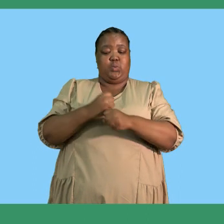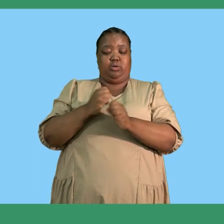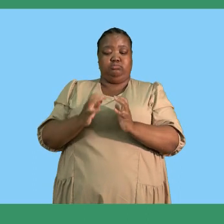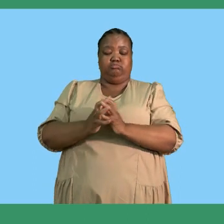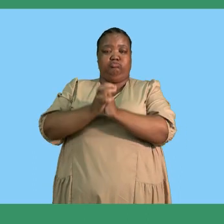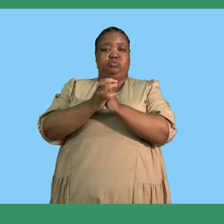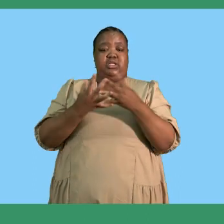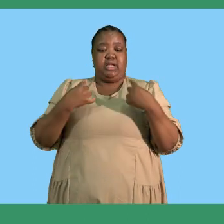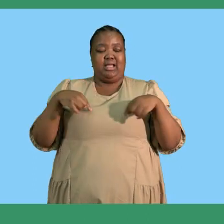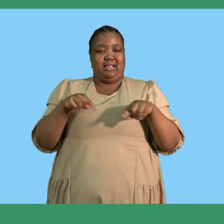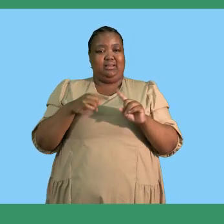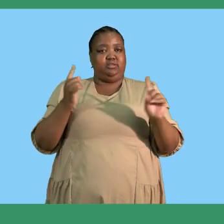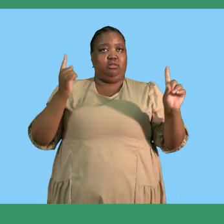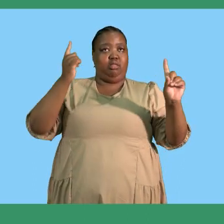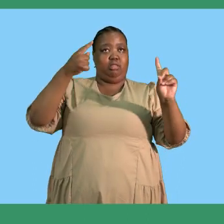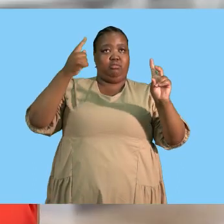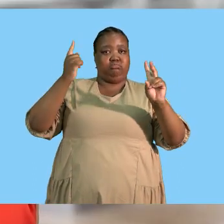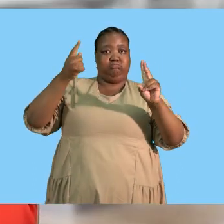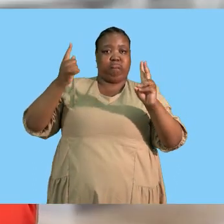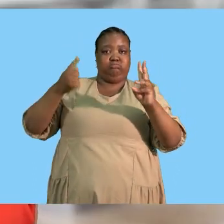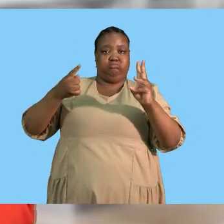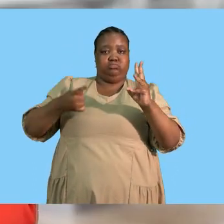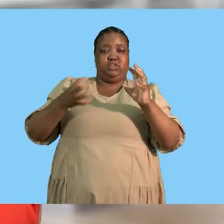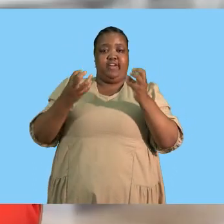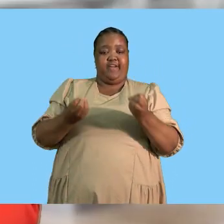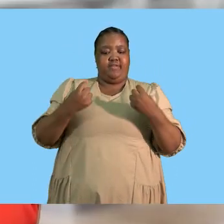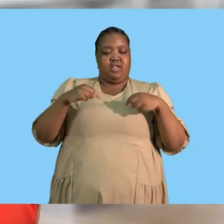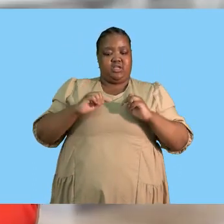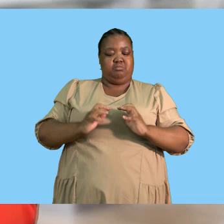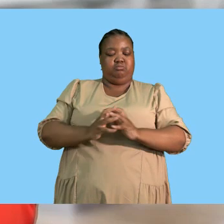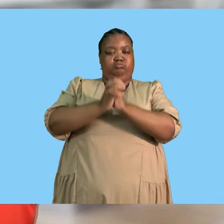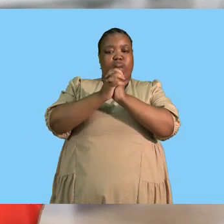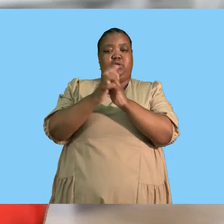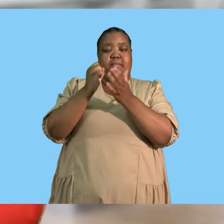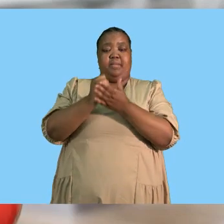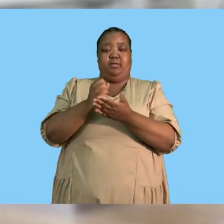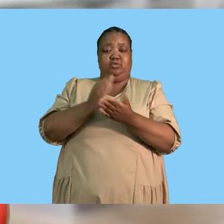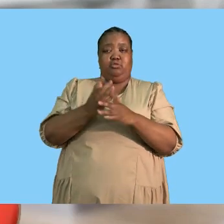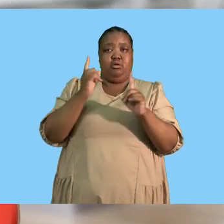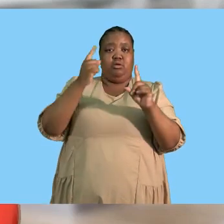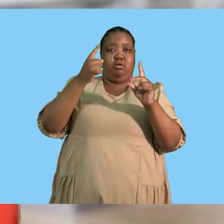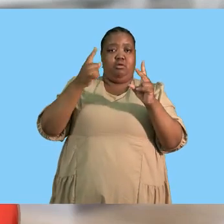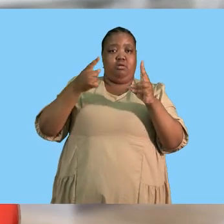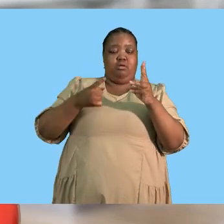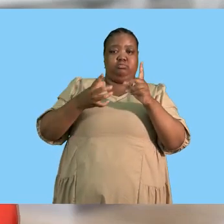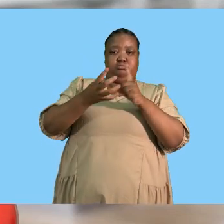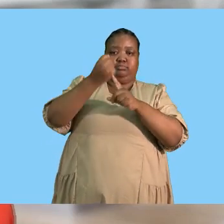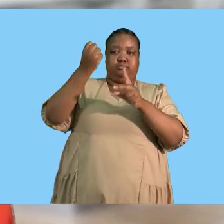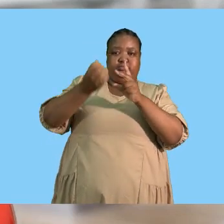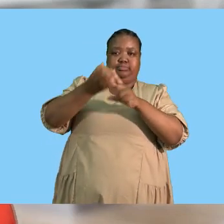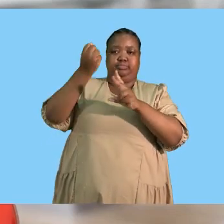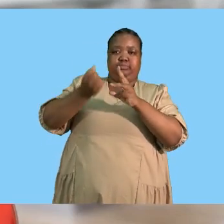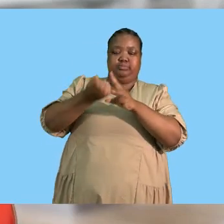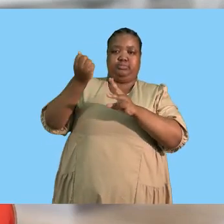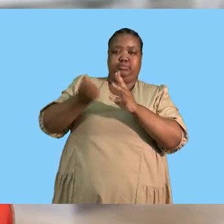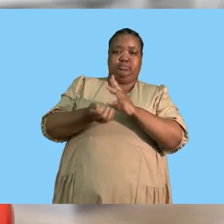to achieve certain objectives. And for that, we are united to make sure that those objectives are met. It